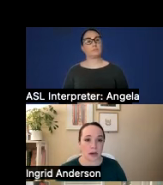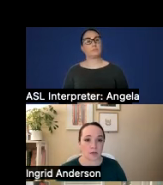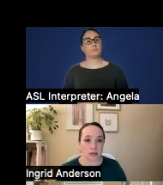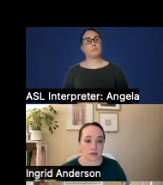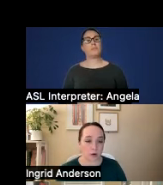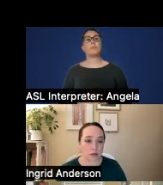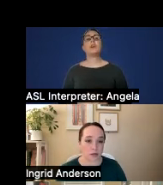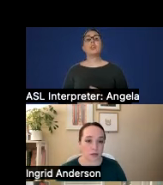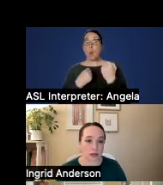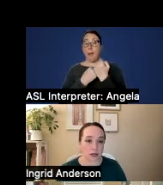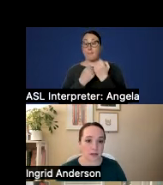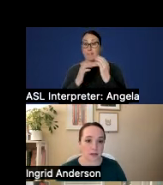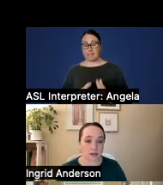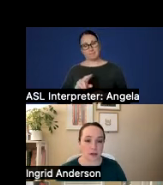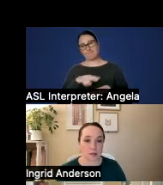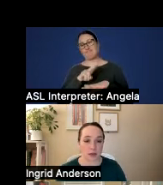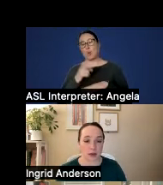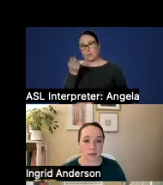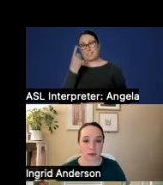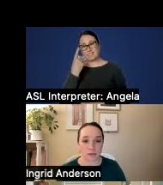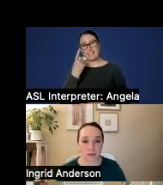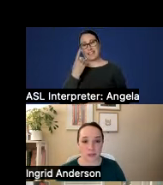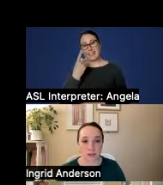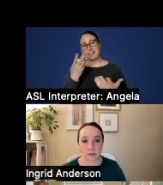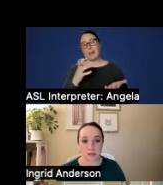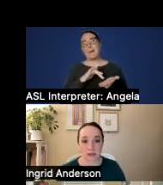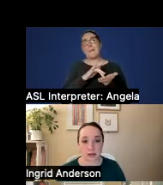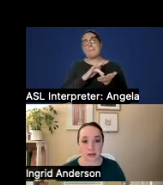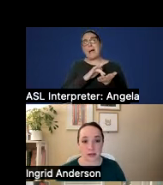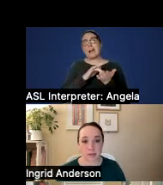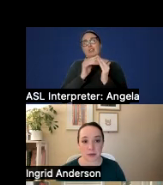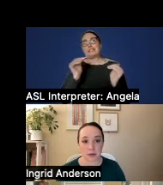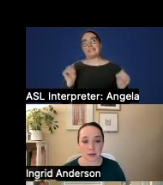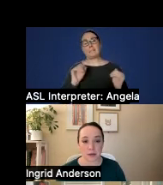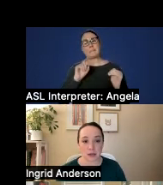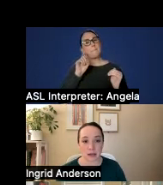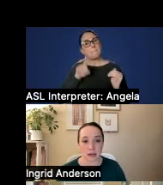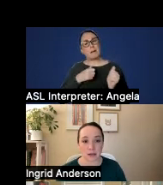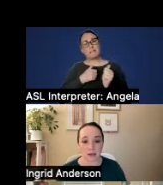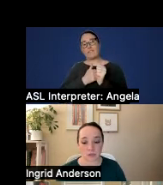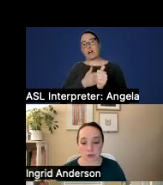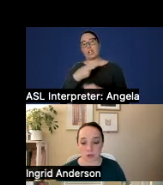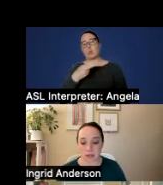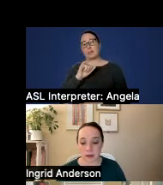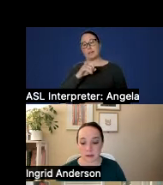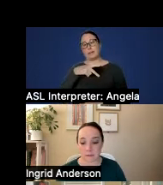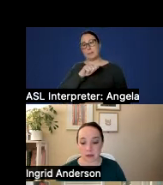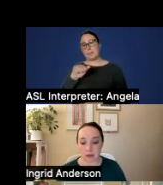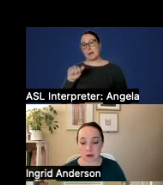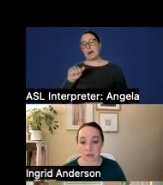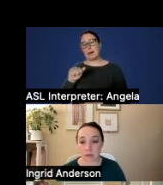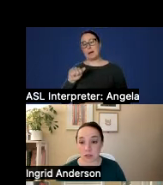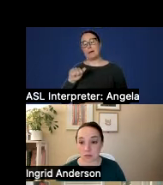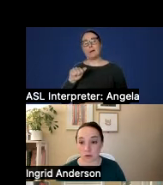So advocates, of course, understand that medical facilities must adhere to HIPAA, and we should expect that